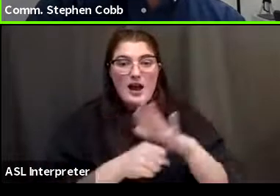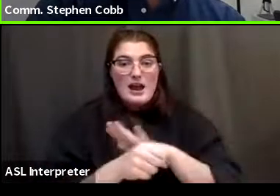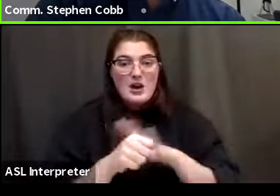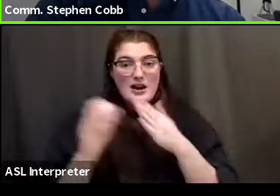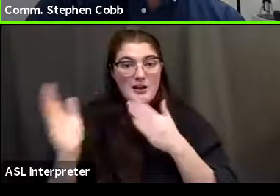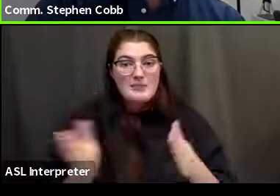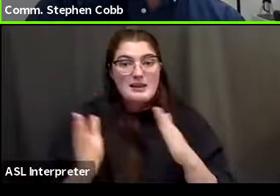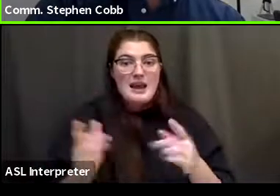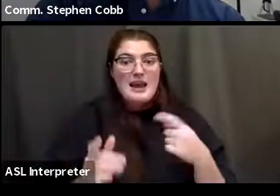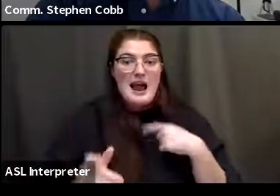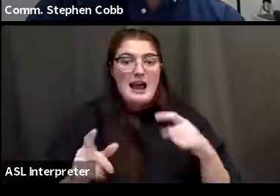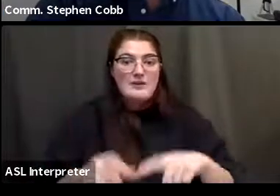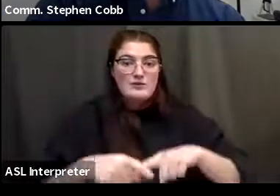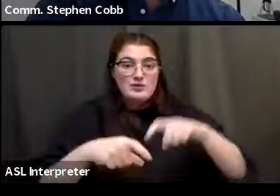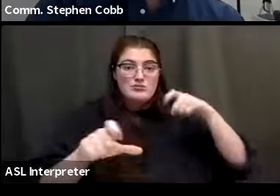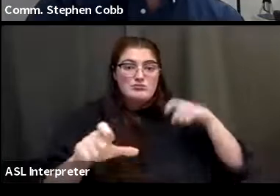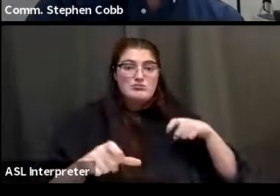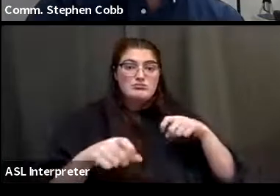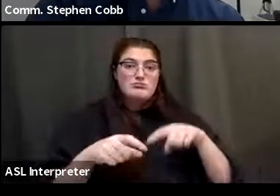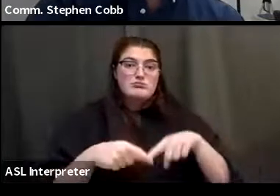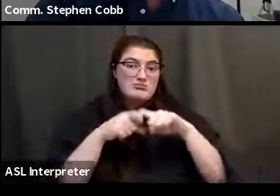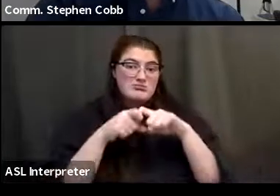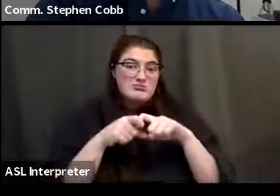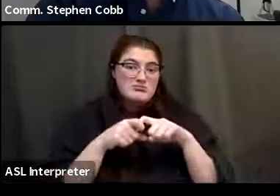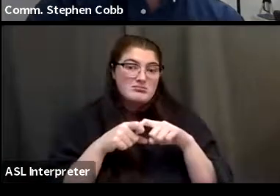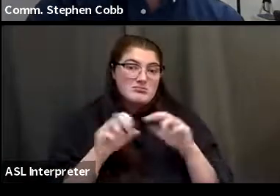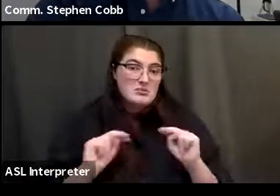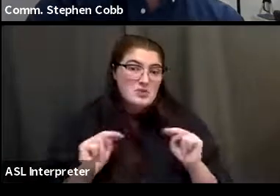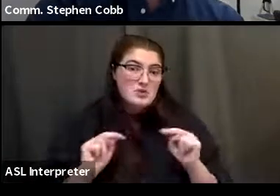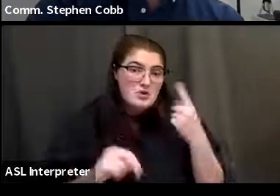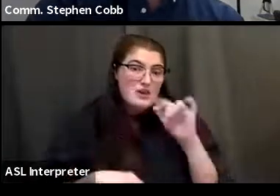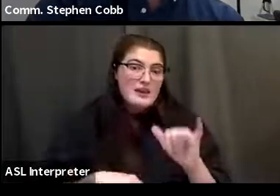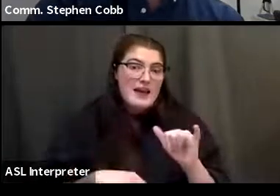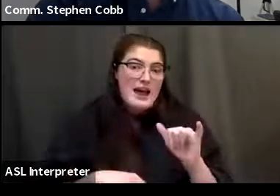I'll have to abstain from that. Plan on voting yes for everything else.